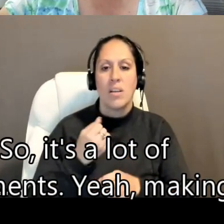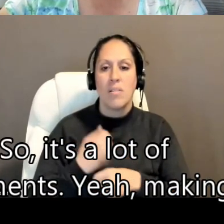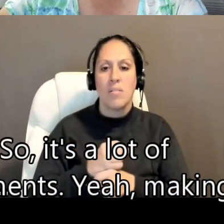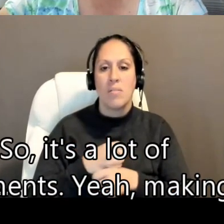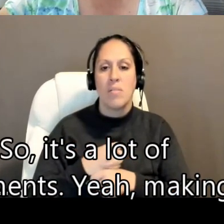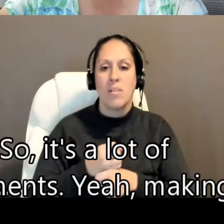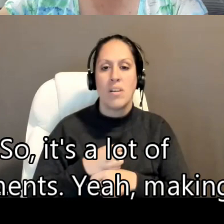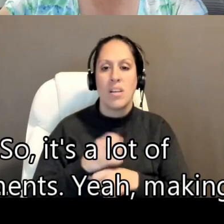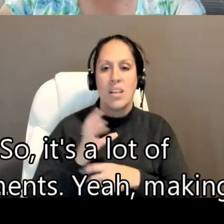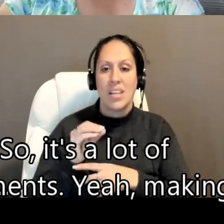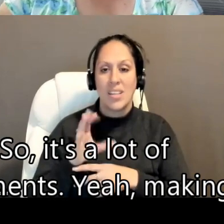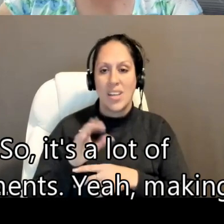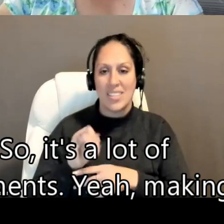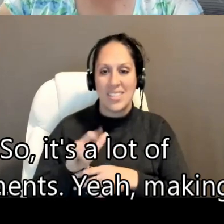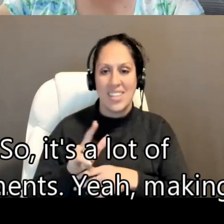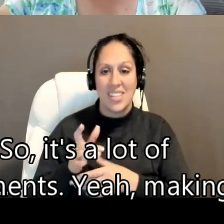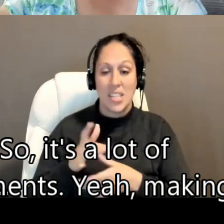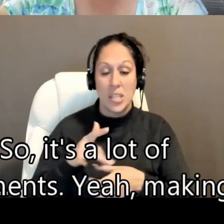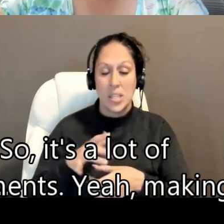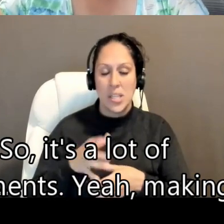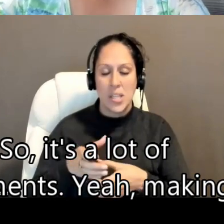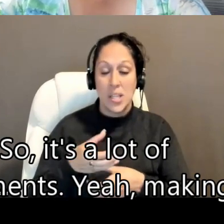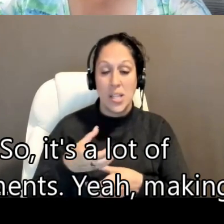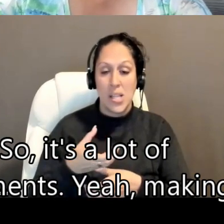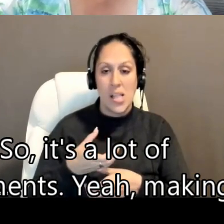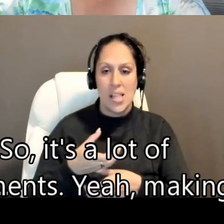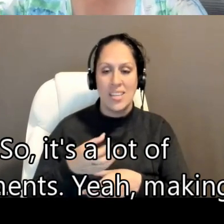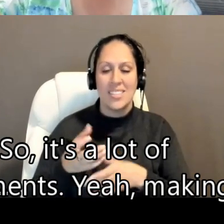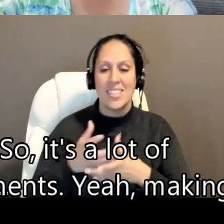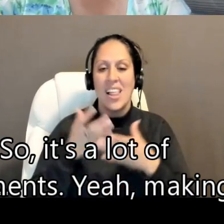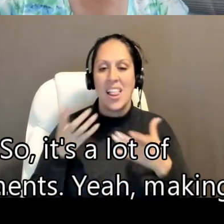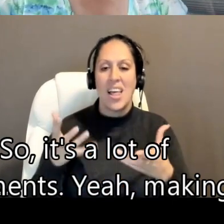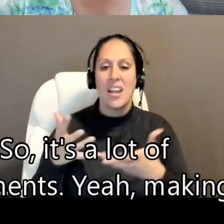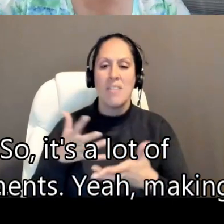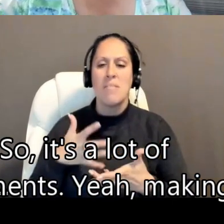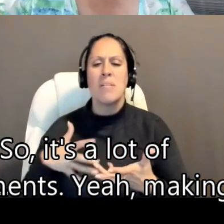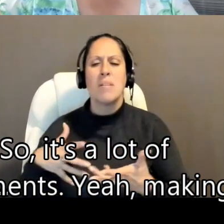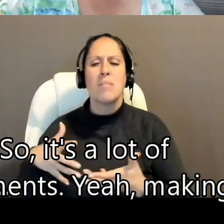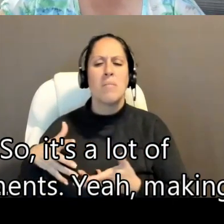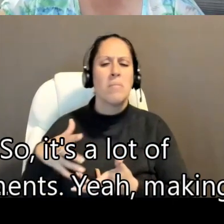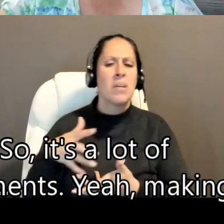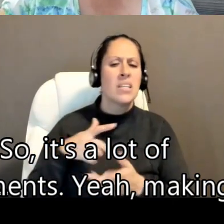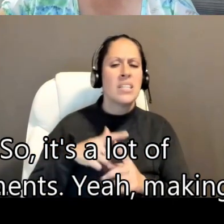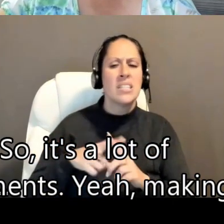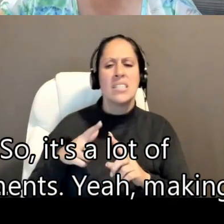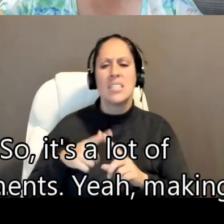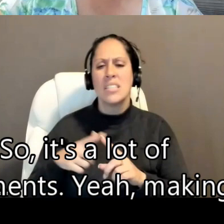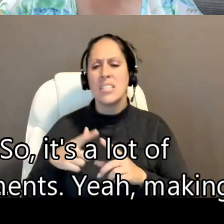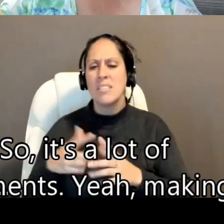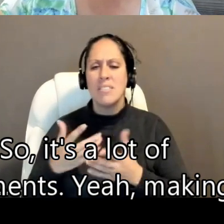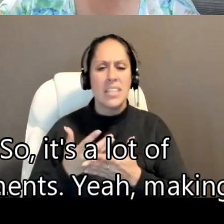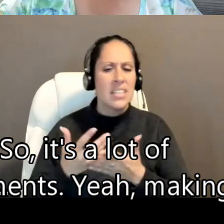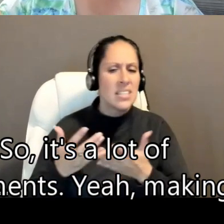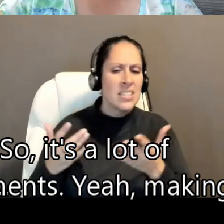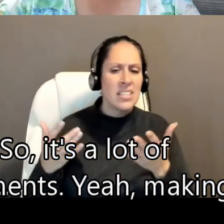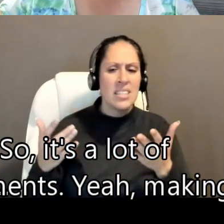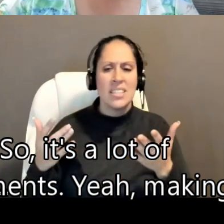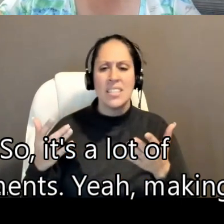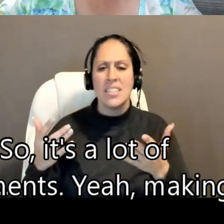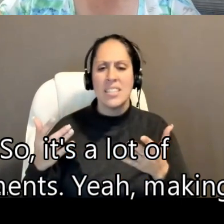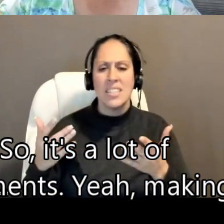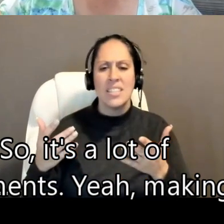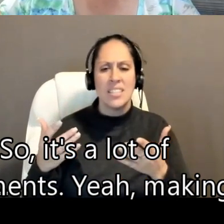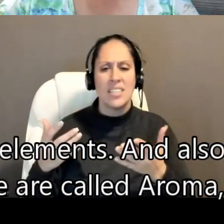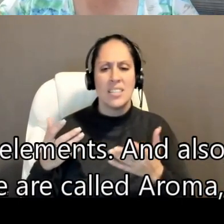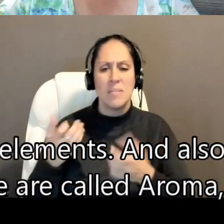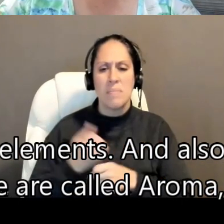making cocktails. Oh, cool. So it's a lot of mixing different elements yeah,